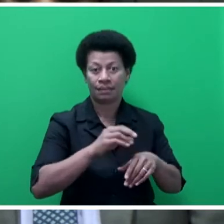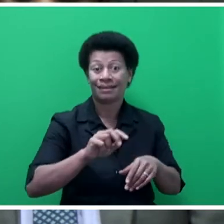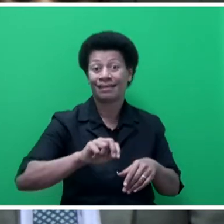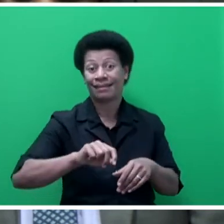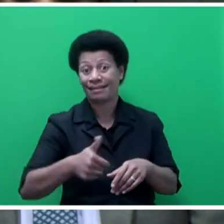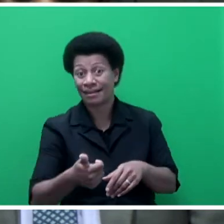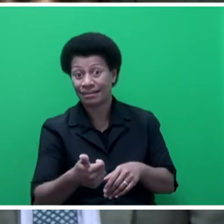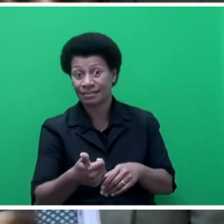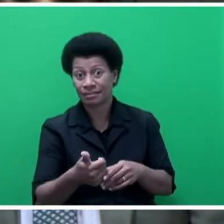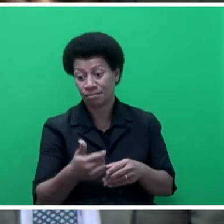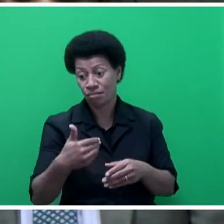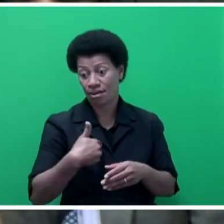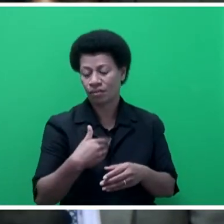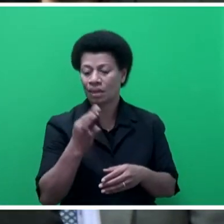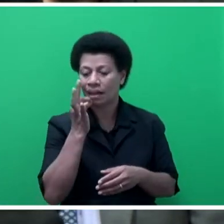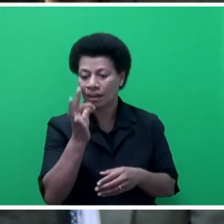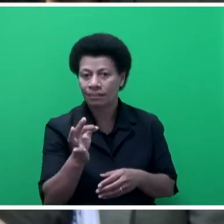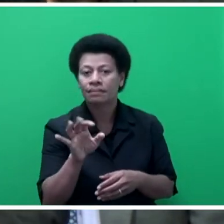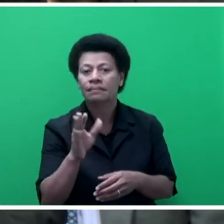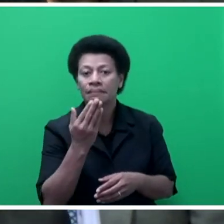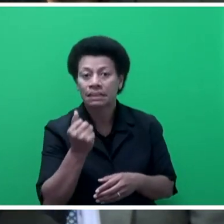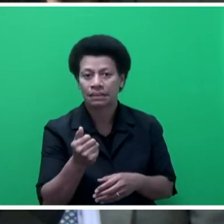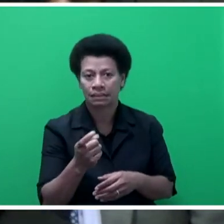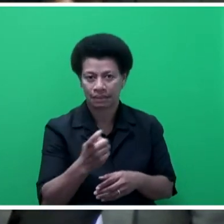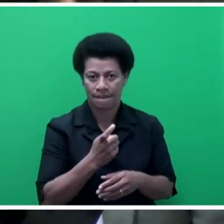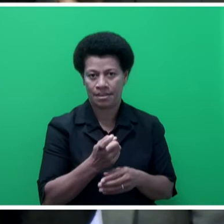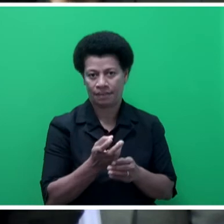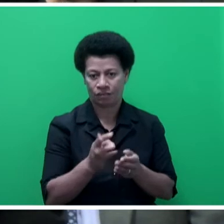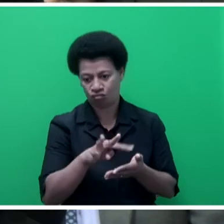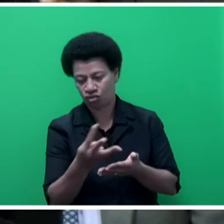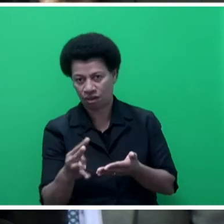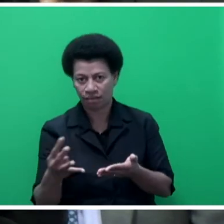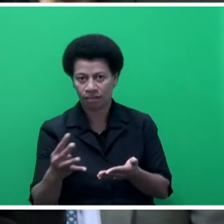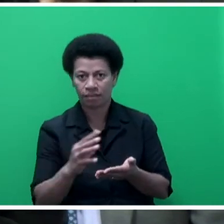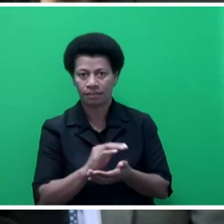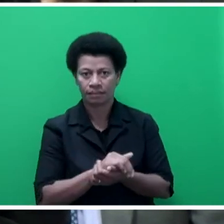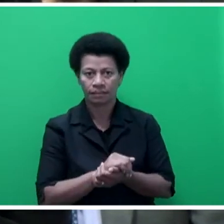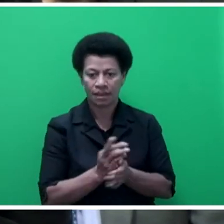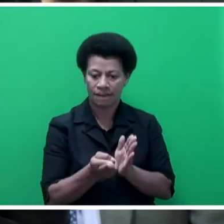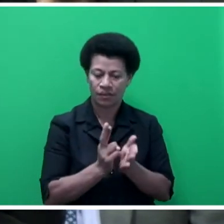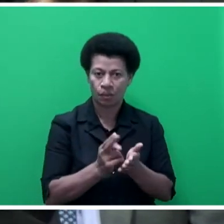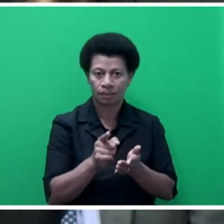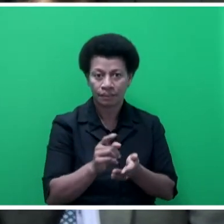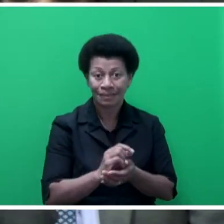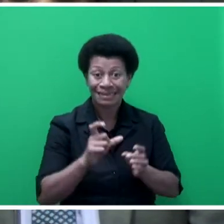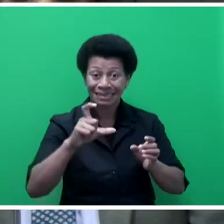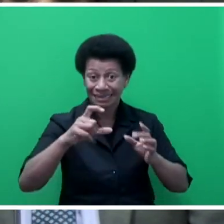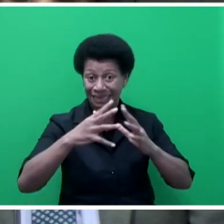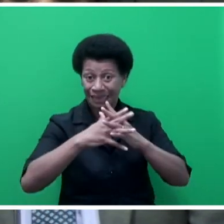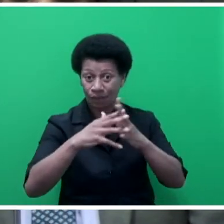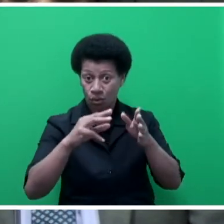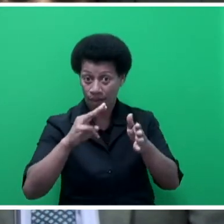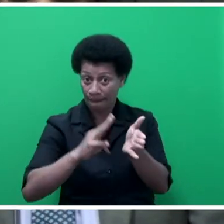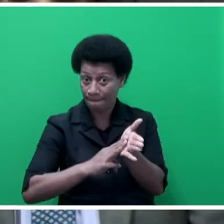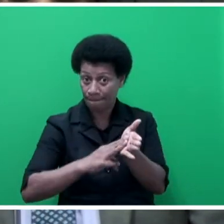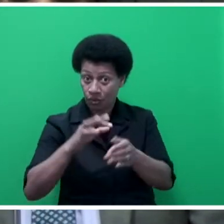ask them to come back for review, and that's what we mean by a line list. Our infectious disease specialist physicians based at CWM Hospital